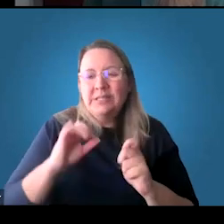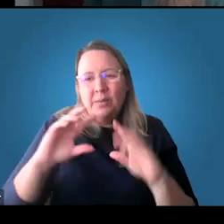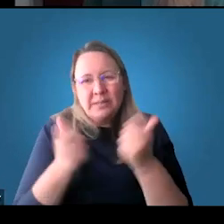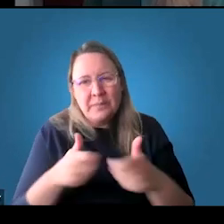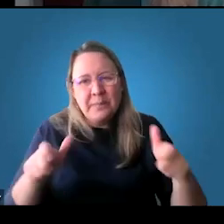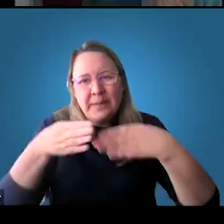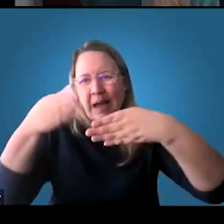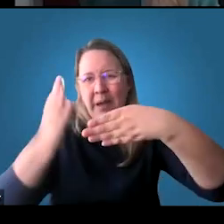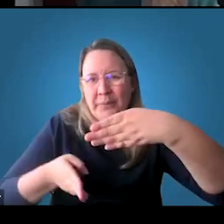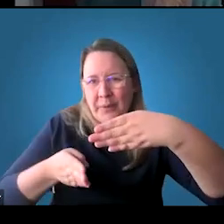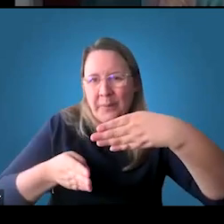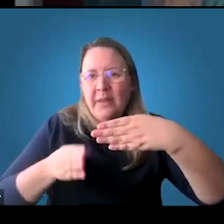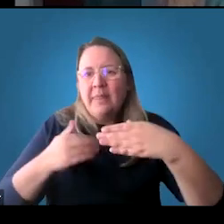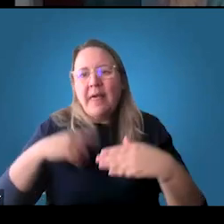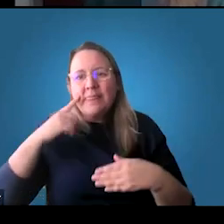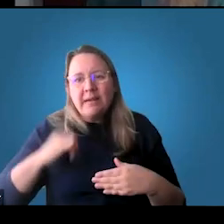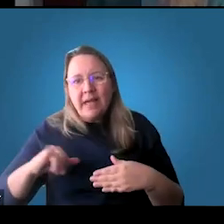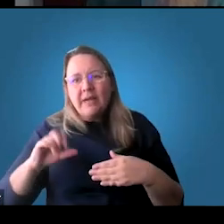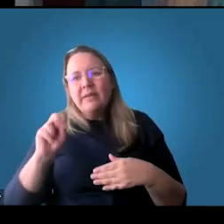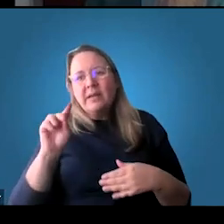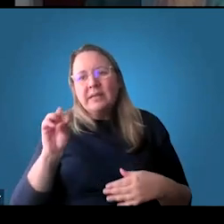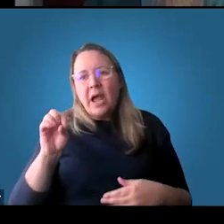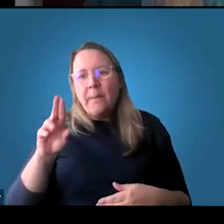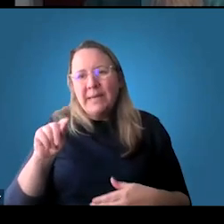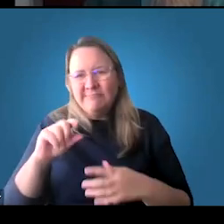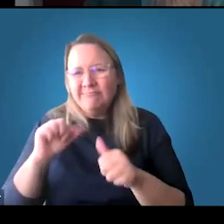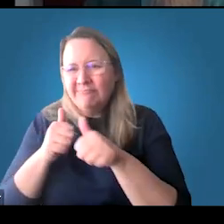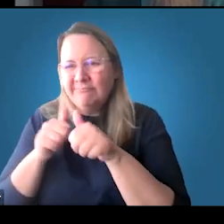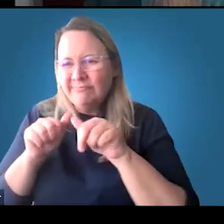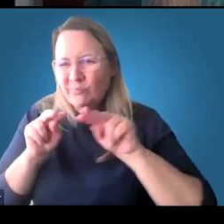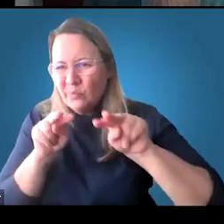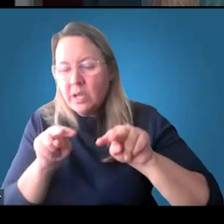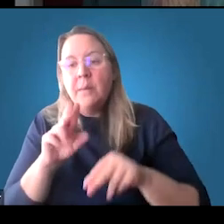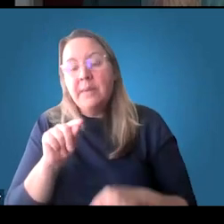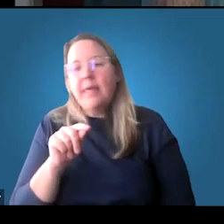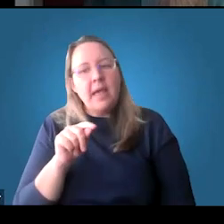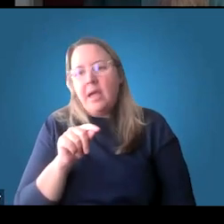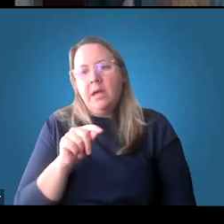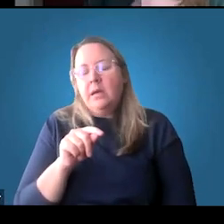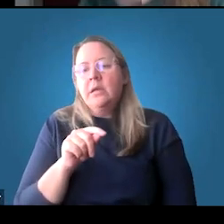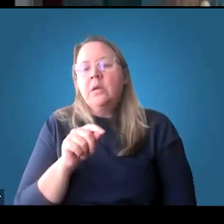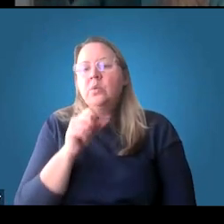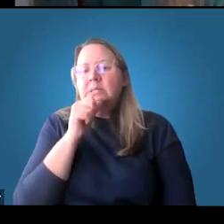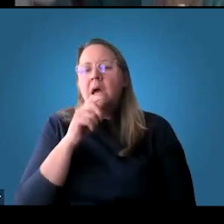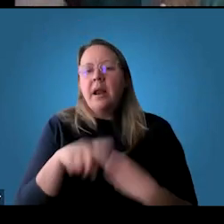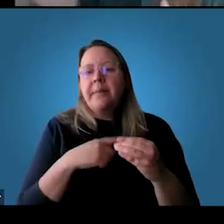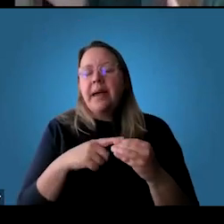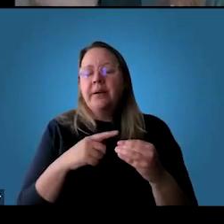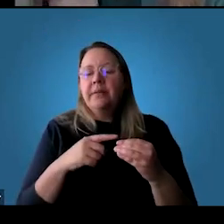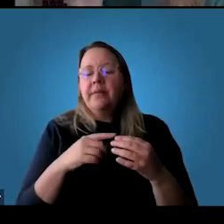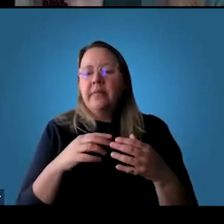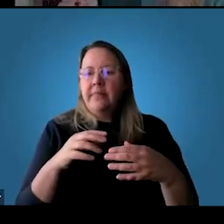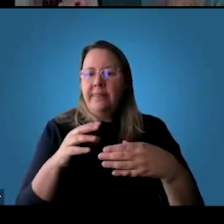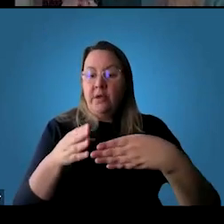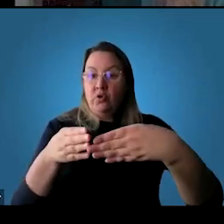biggest outcomes that the California Endowment tracked, but success was not solely defined by achieving that ultimate goal